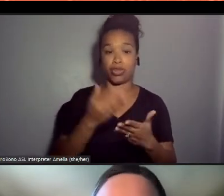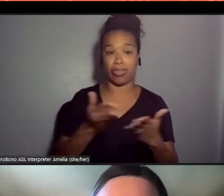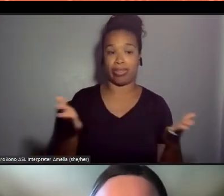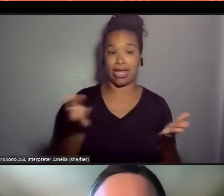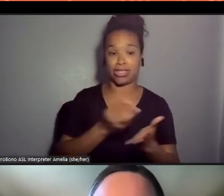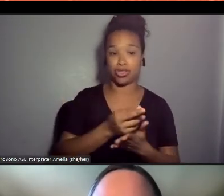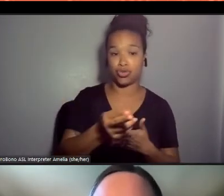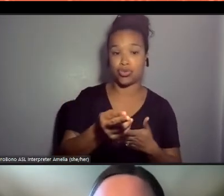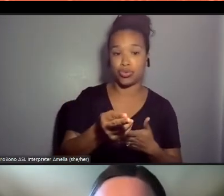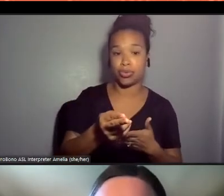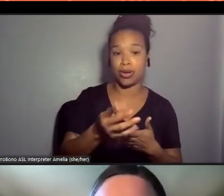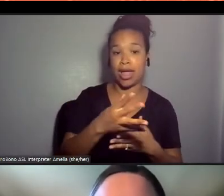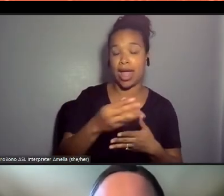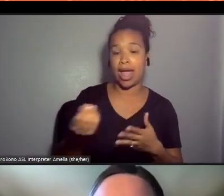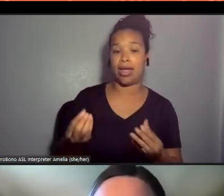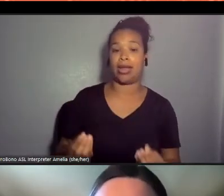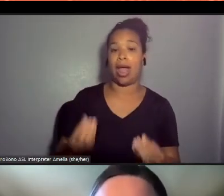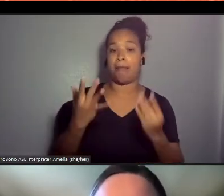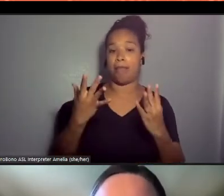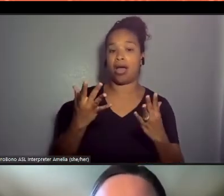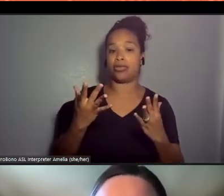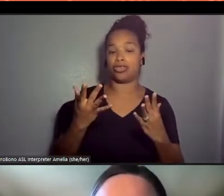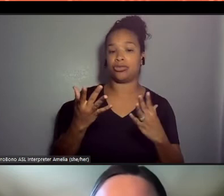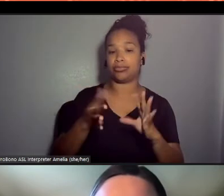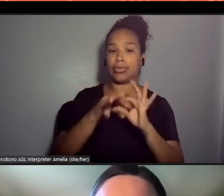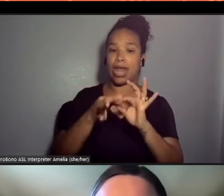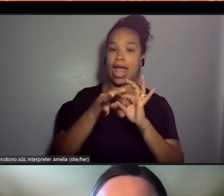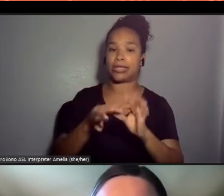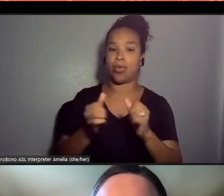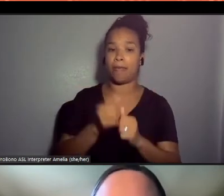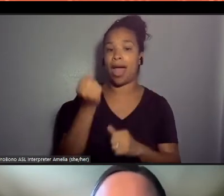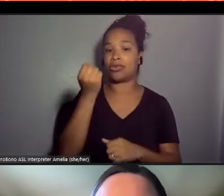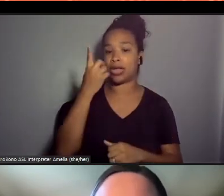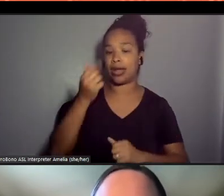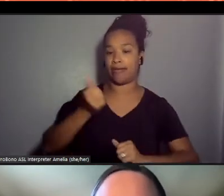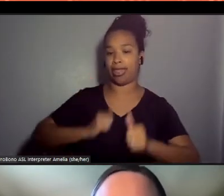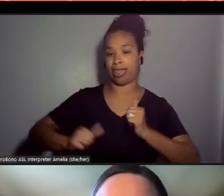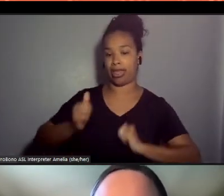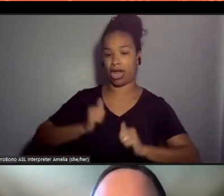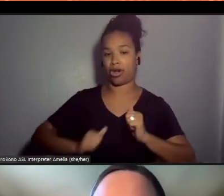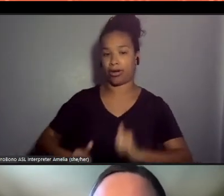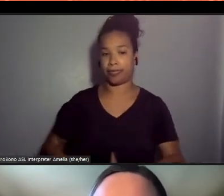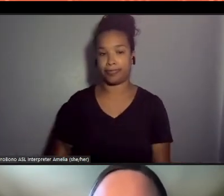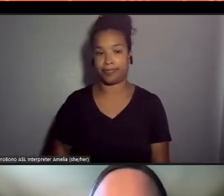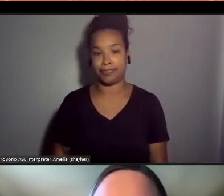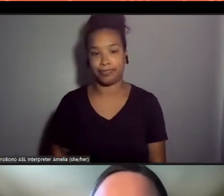that folds into my understanding of what theatricality is.